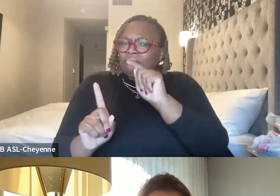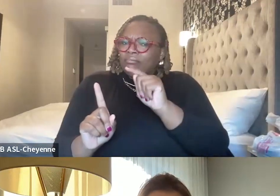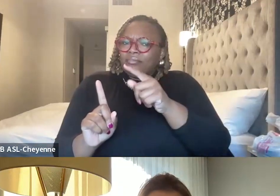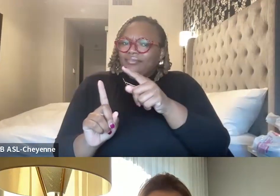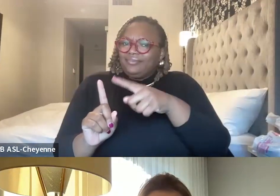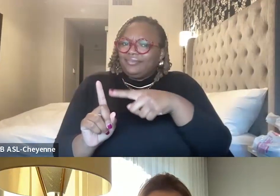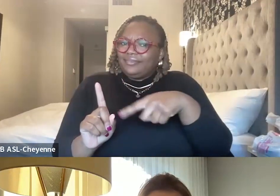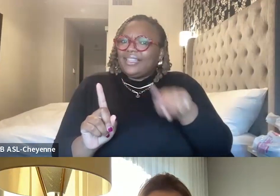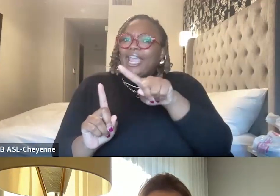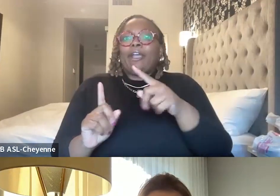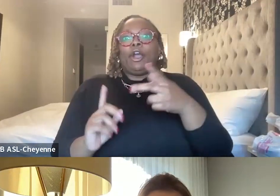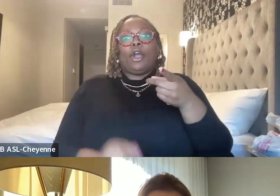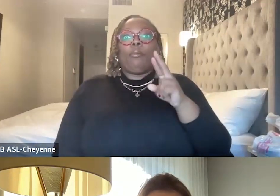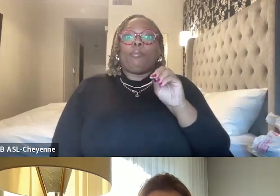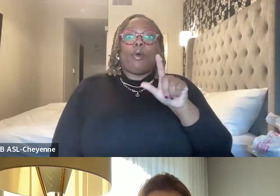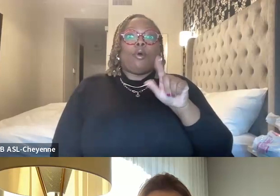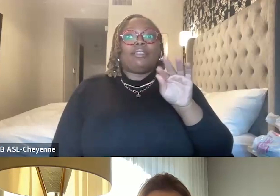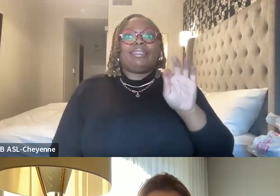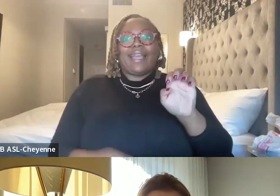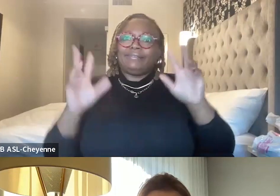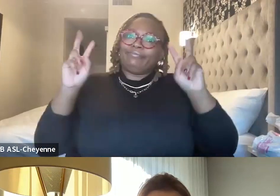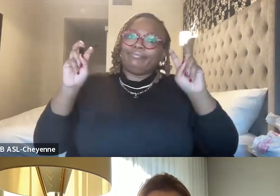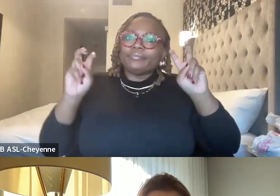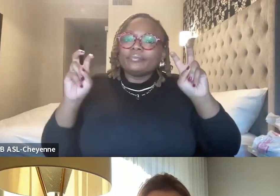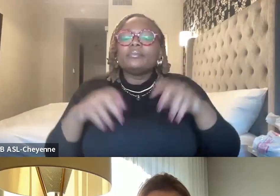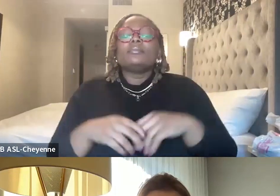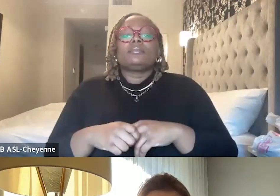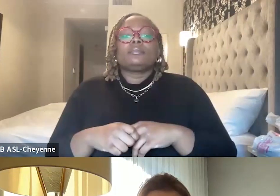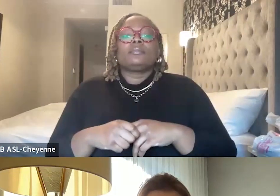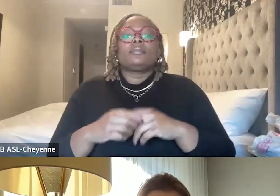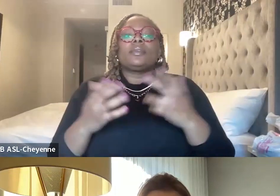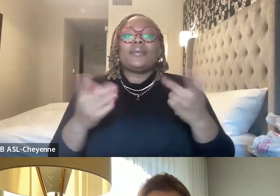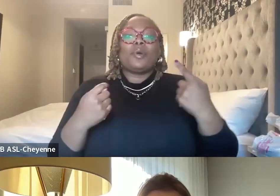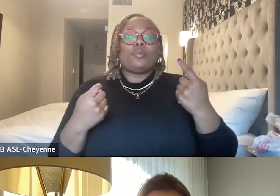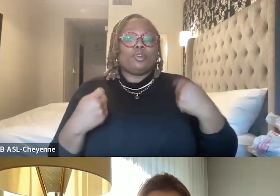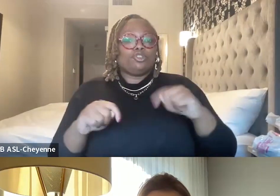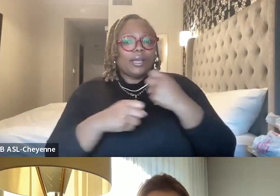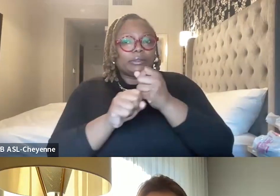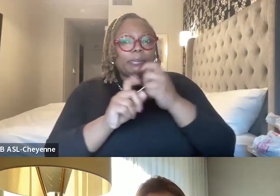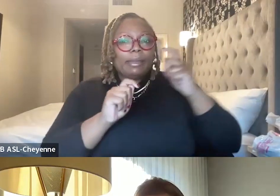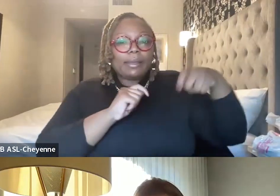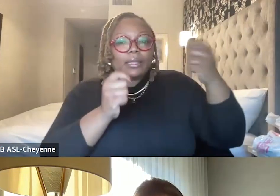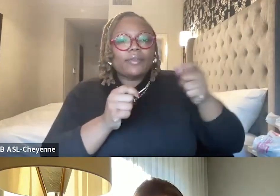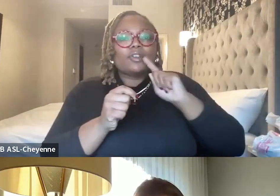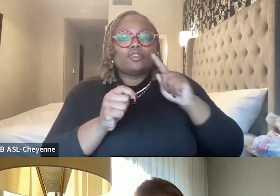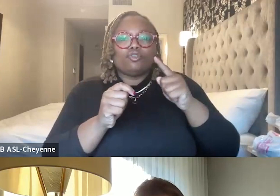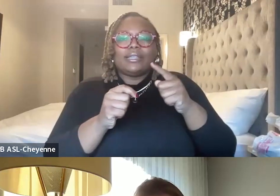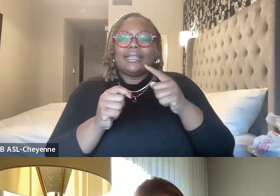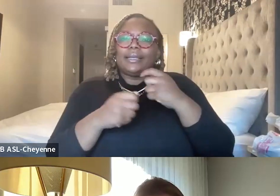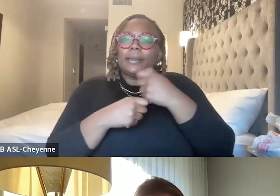it's pro-life, which life, you know, like, and what we try to make in the film is really create an